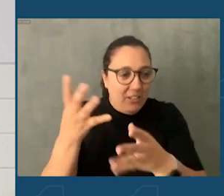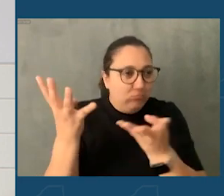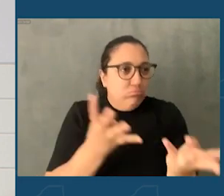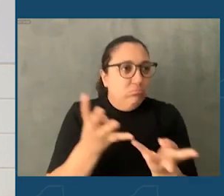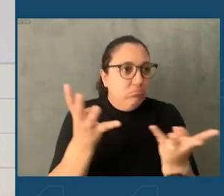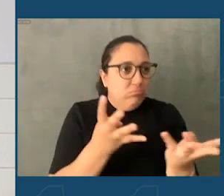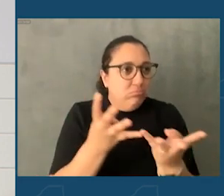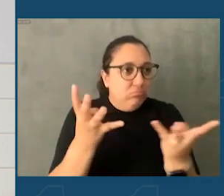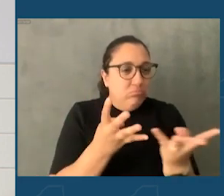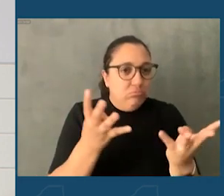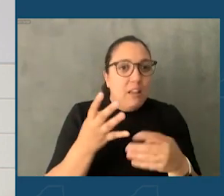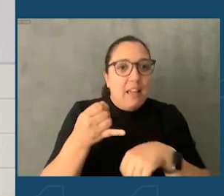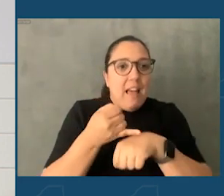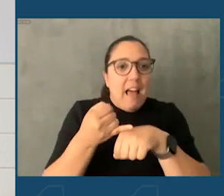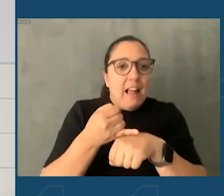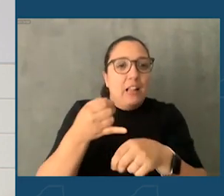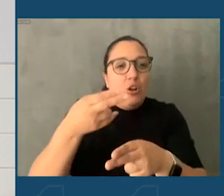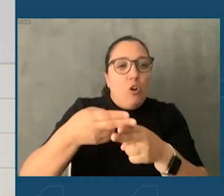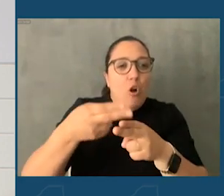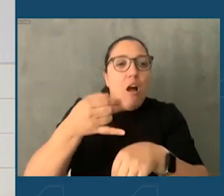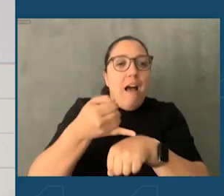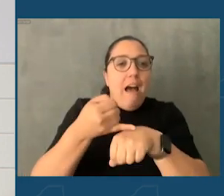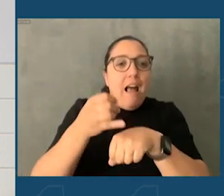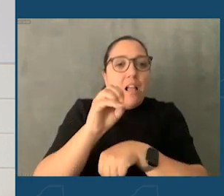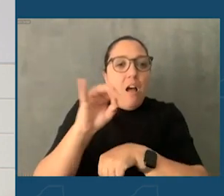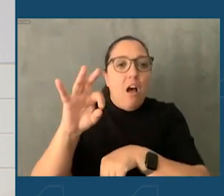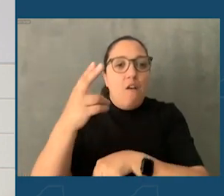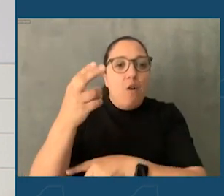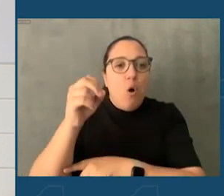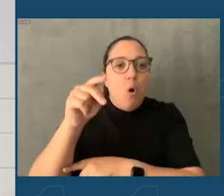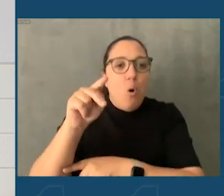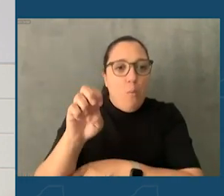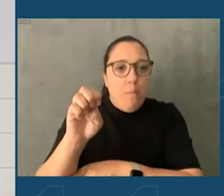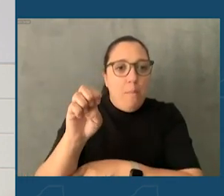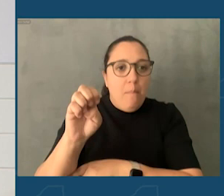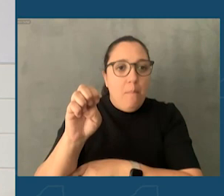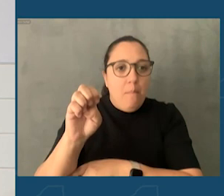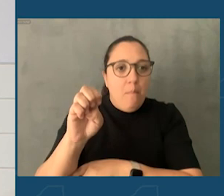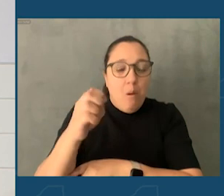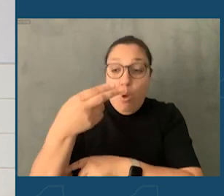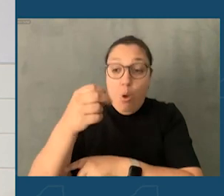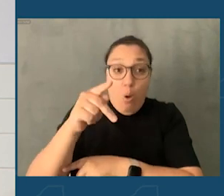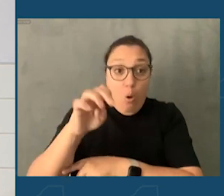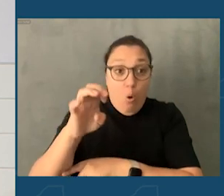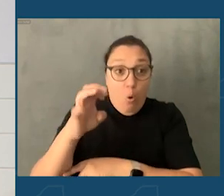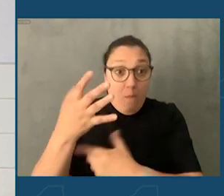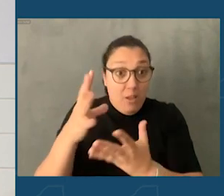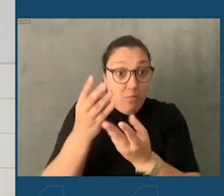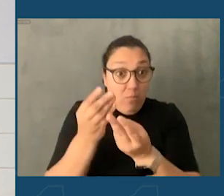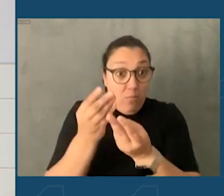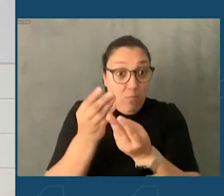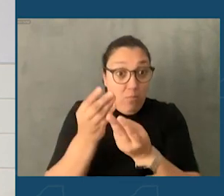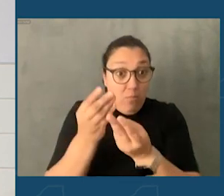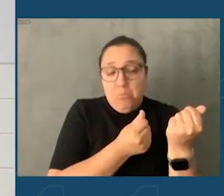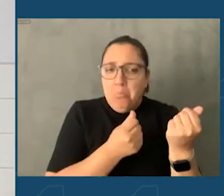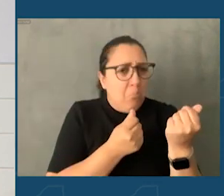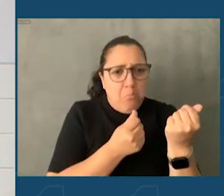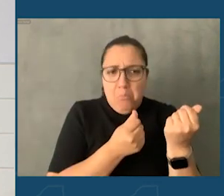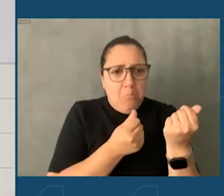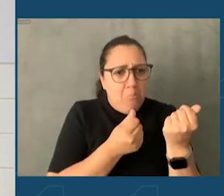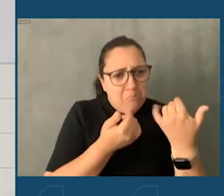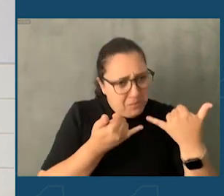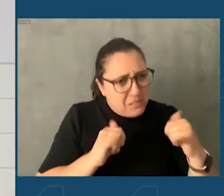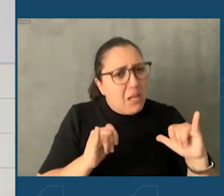dissipate merely throughout the years and generations. That hope is still alive. And those who come here for one reason